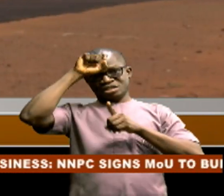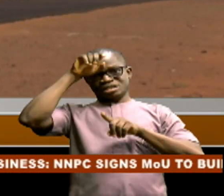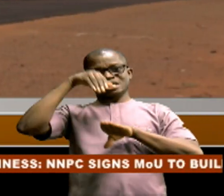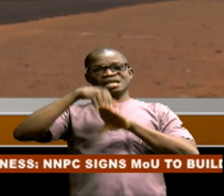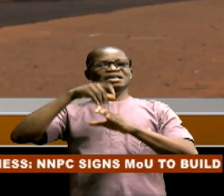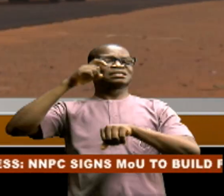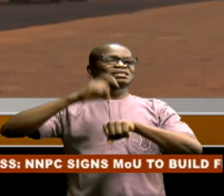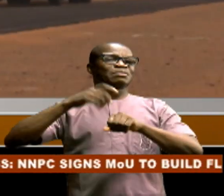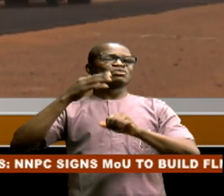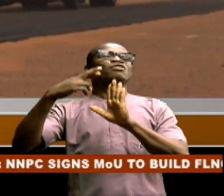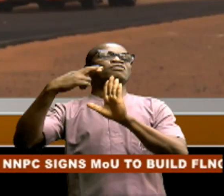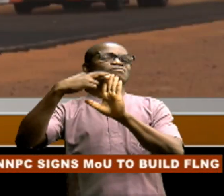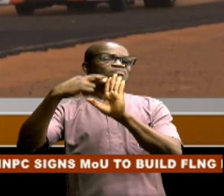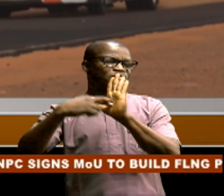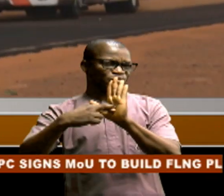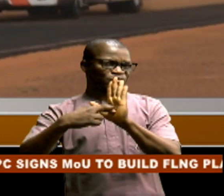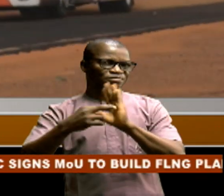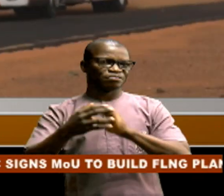report.